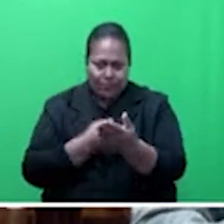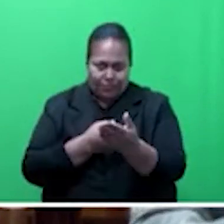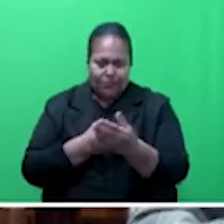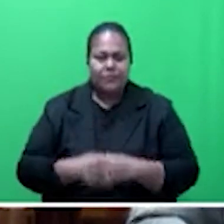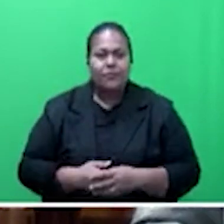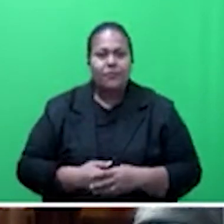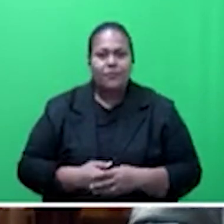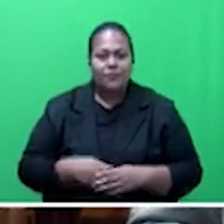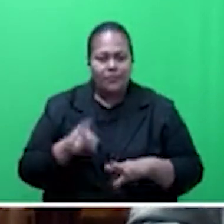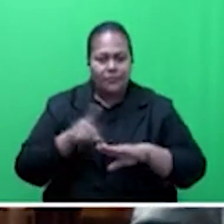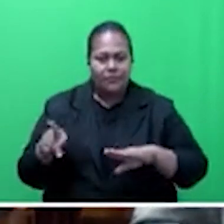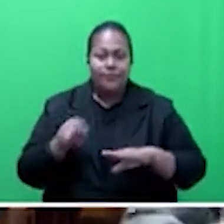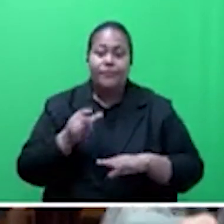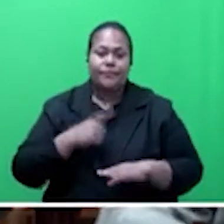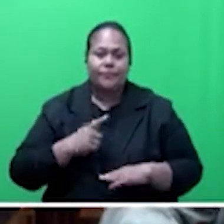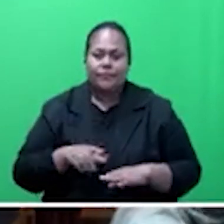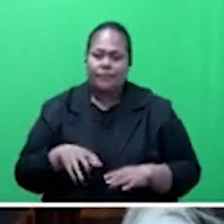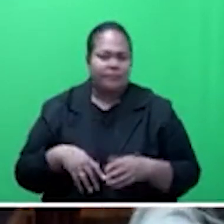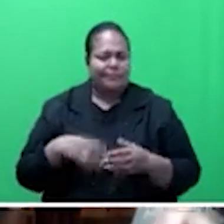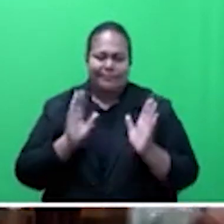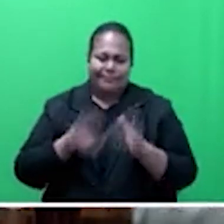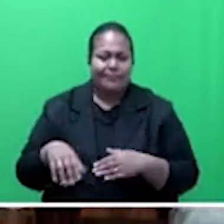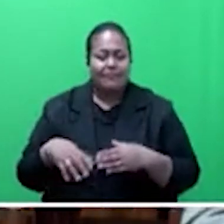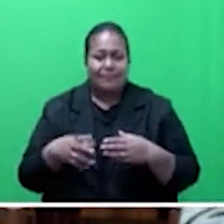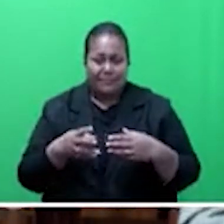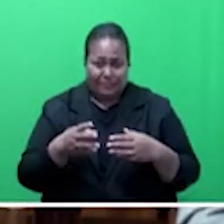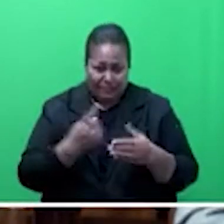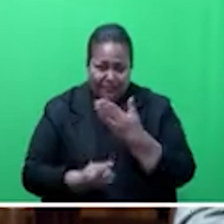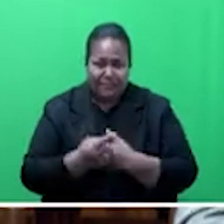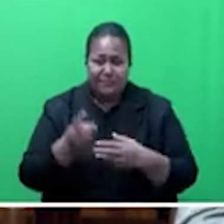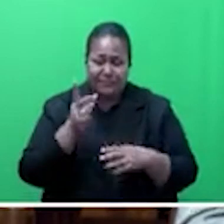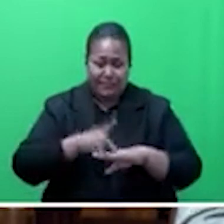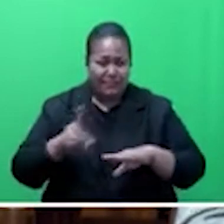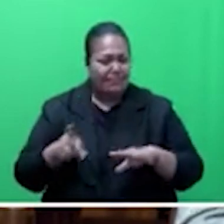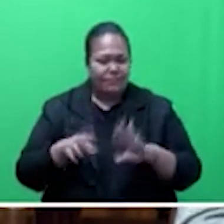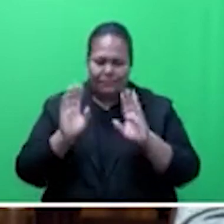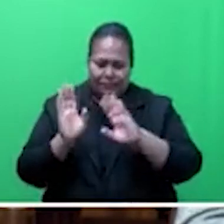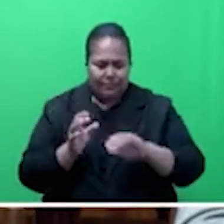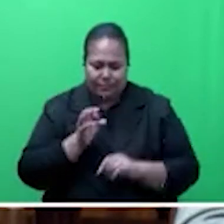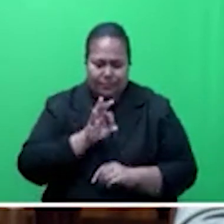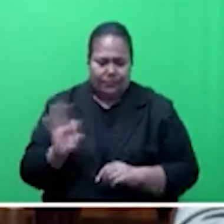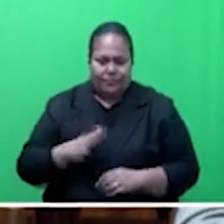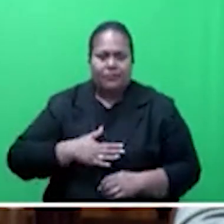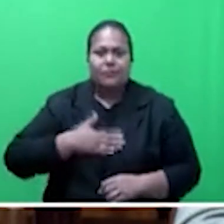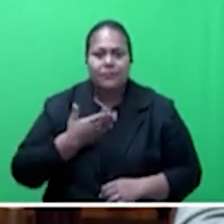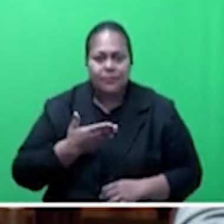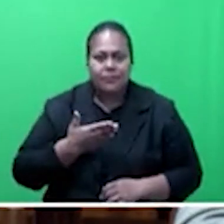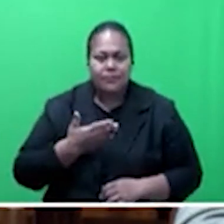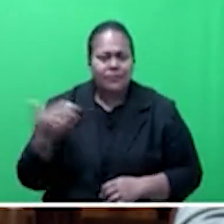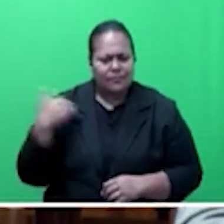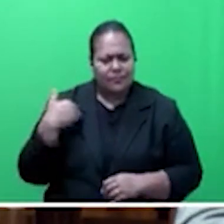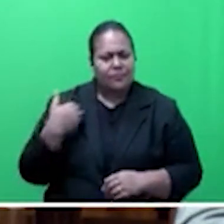why we are no longer interested in the affairs of Parliament. That is a danger, Honorable Speaker. It affects the way people